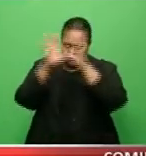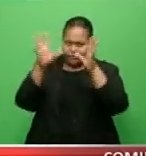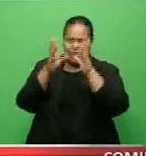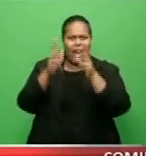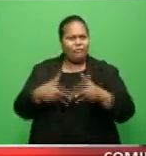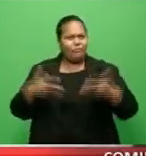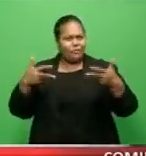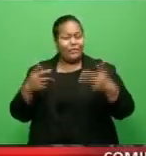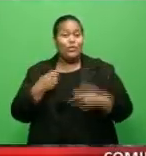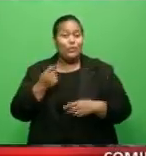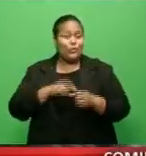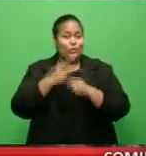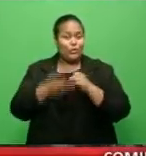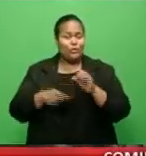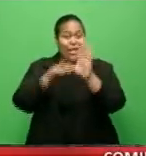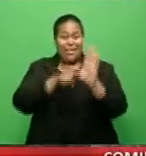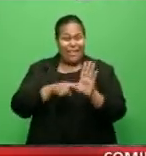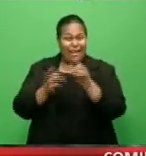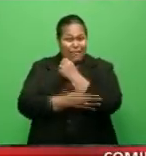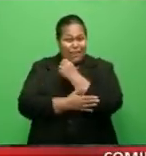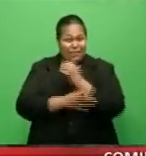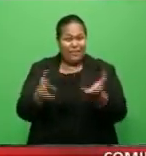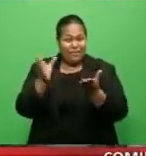Up ahead, young rugby player fronts court.